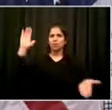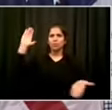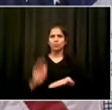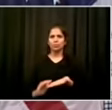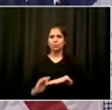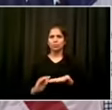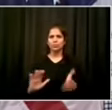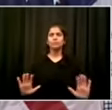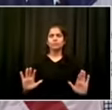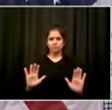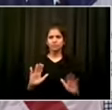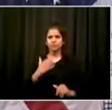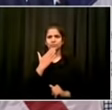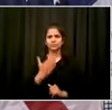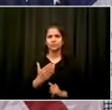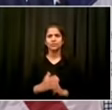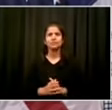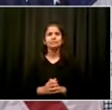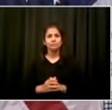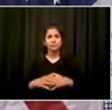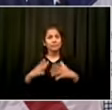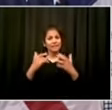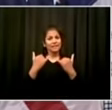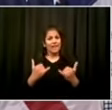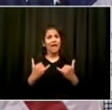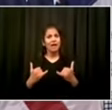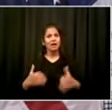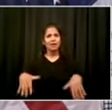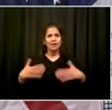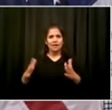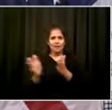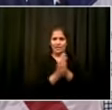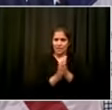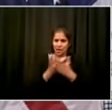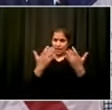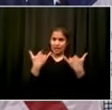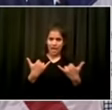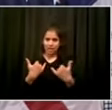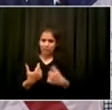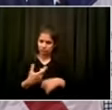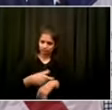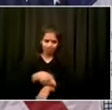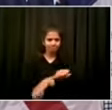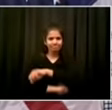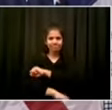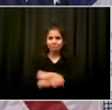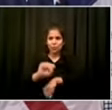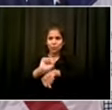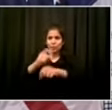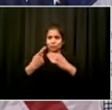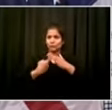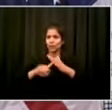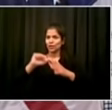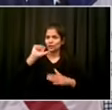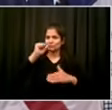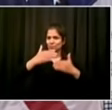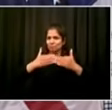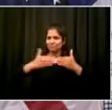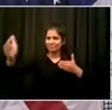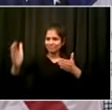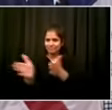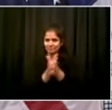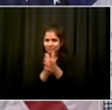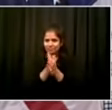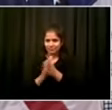Now the real work begins in this city. And to say to those who have protested, I hear you, is simply not enough. I do hear you.